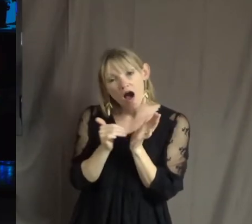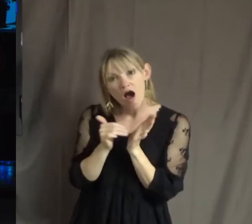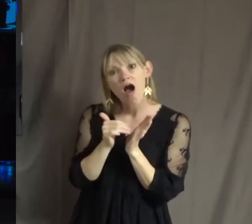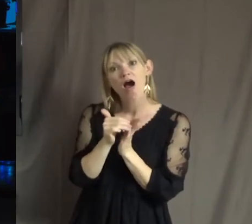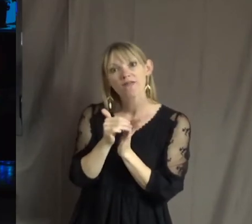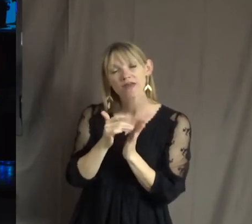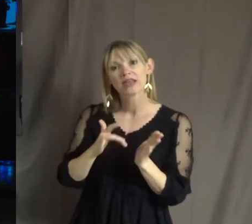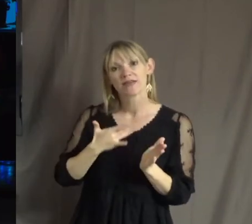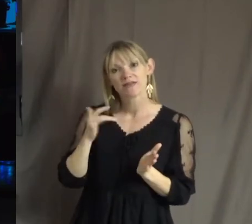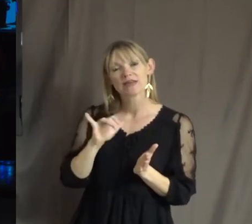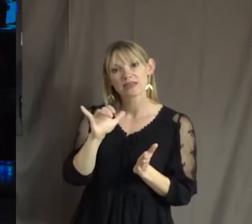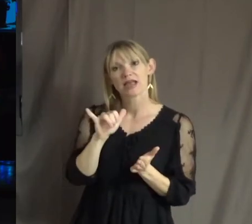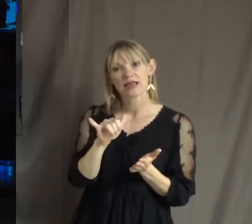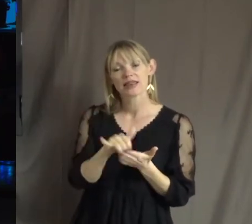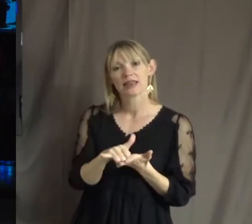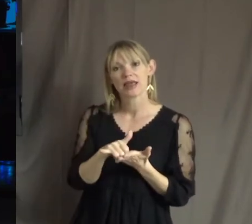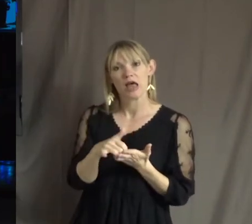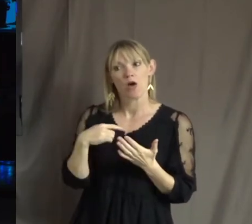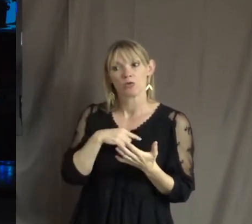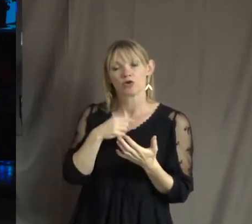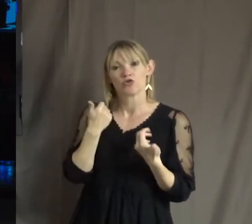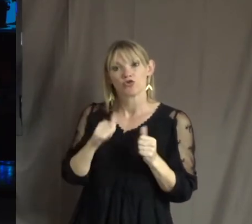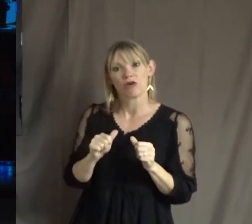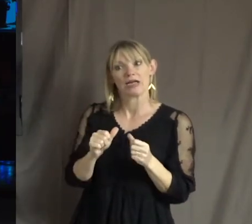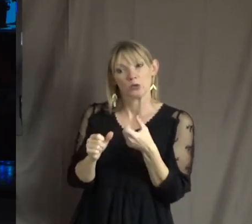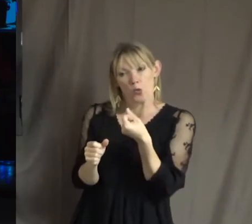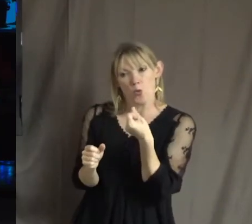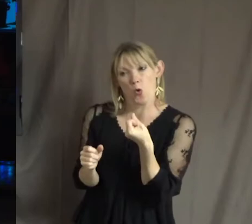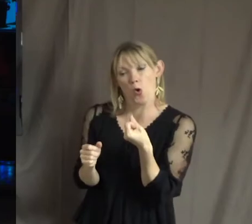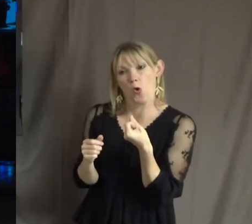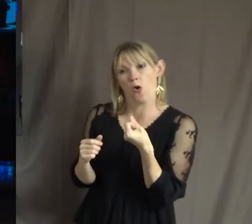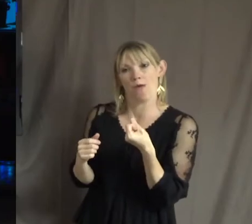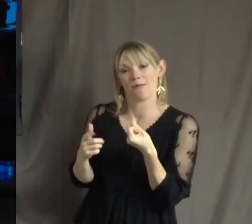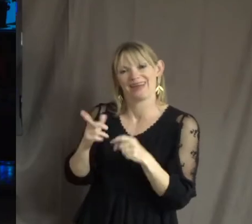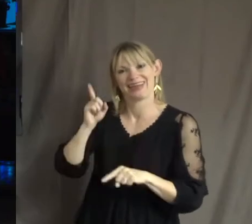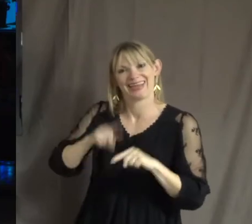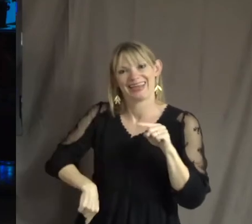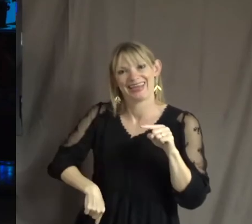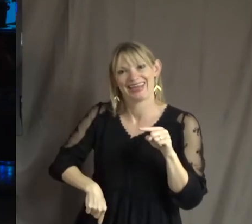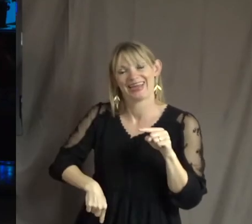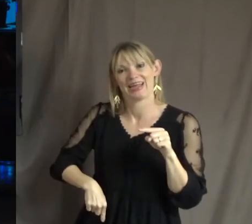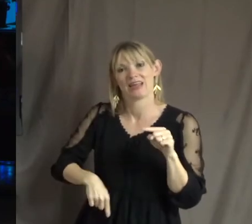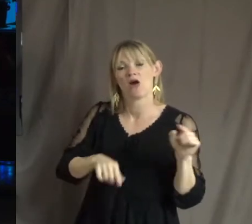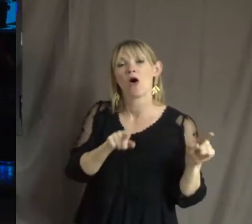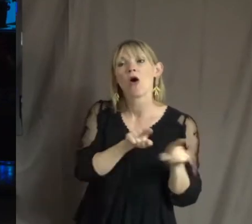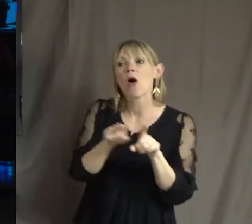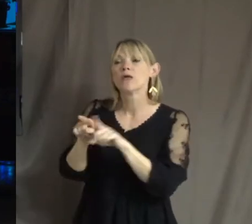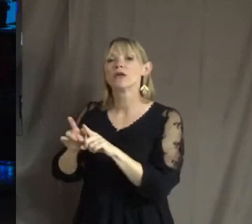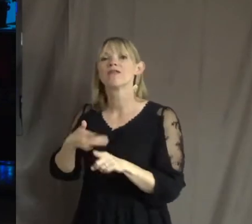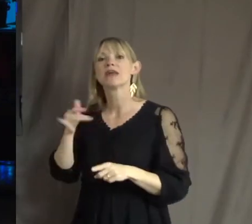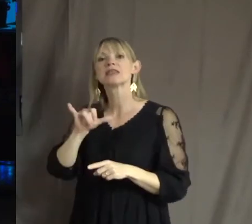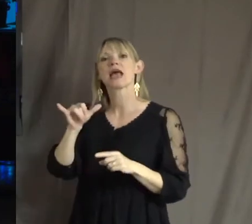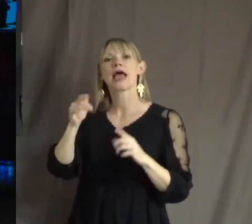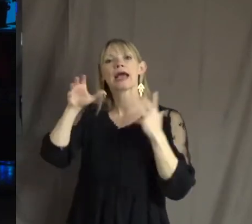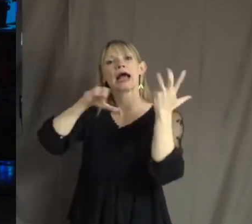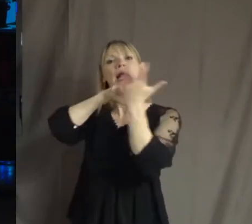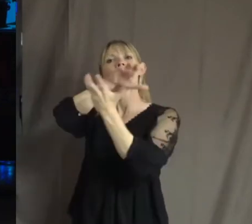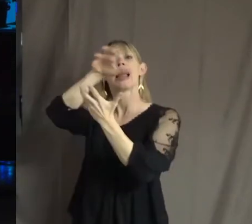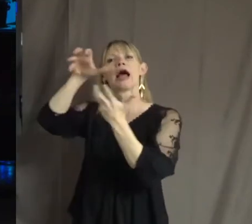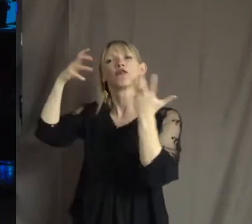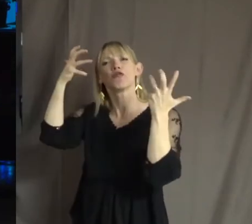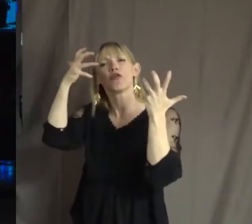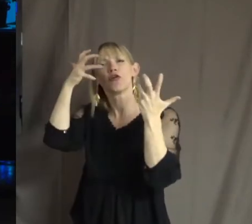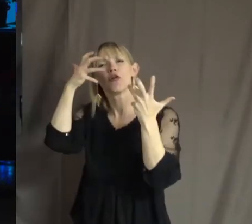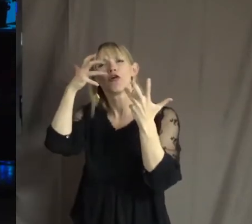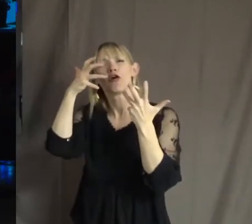I know. And also, it can be like a dark cloud. But today when I woke up and it was